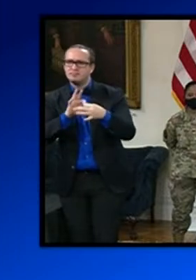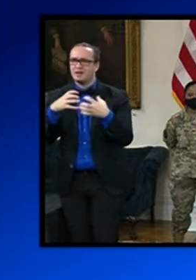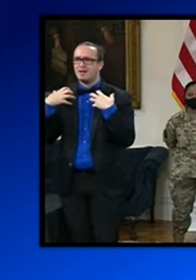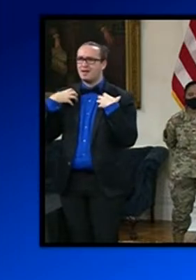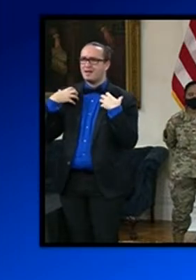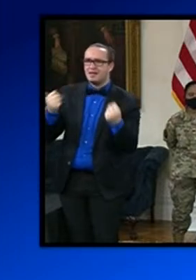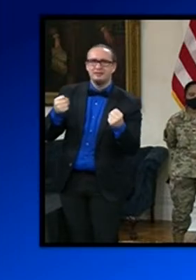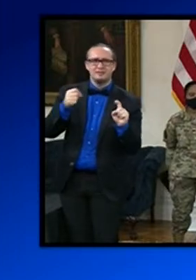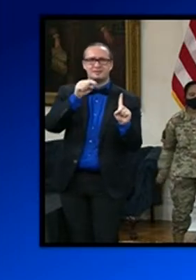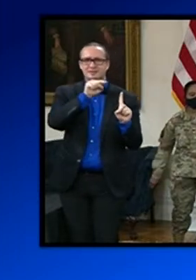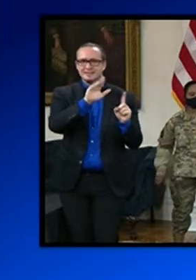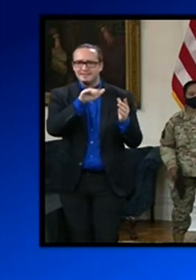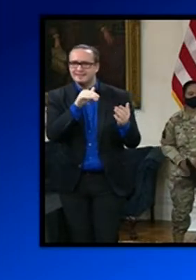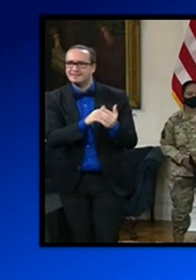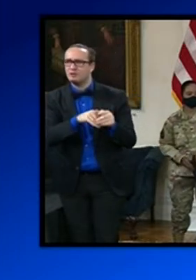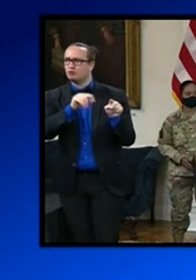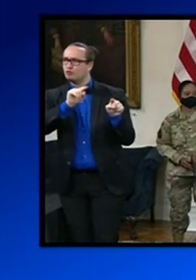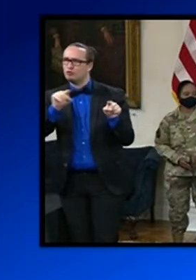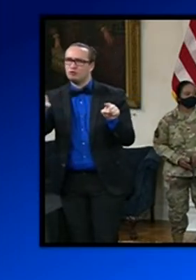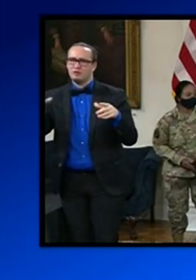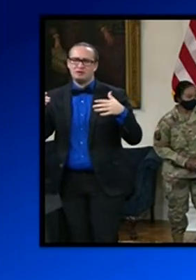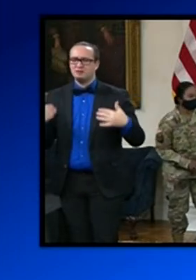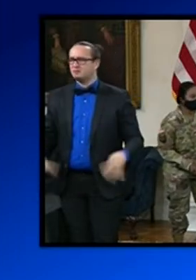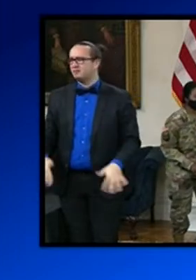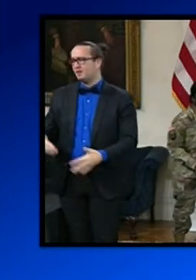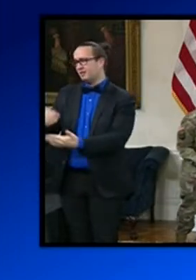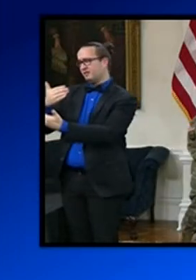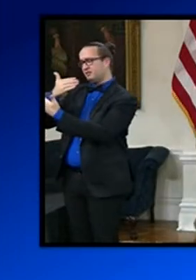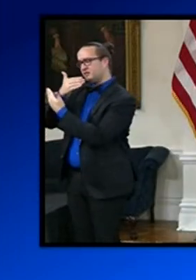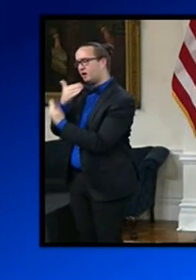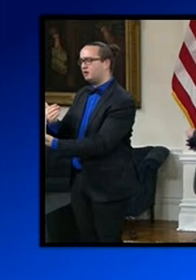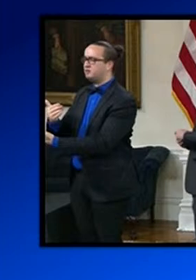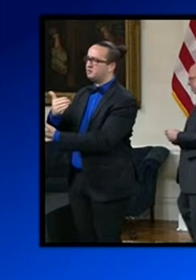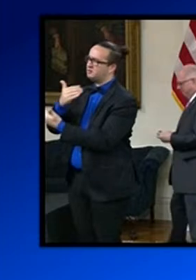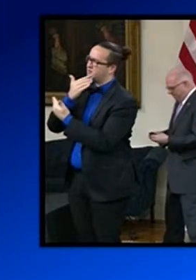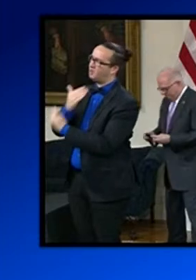we're very grateful for her leadership. General?